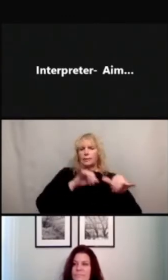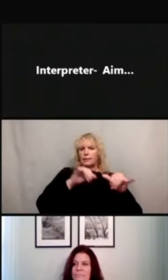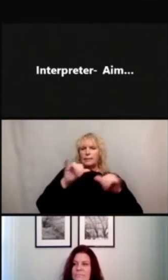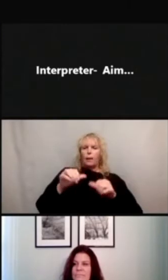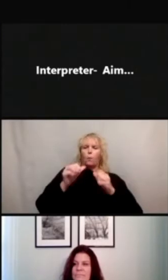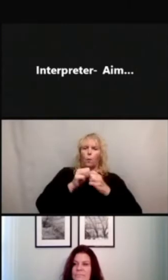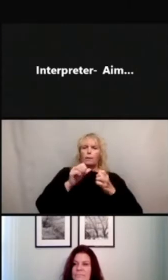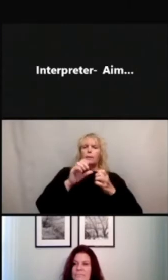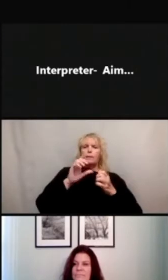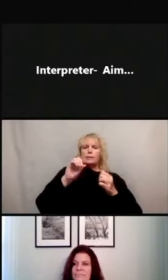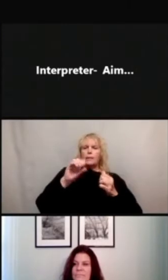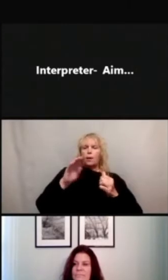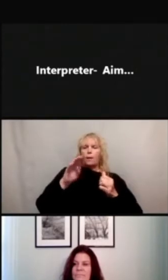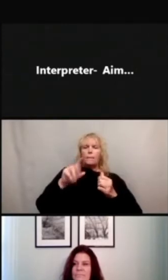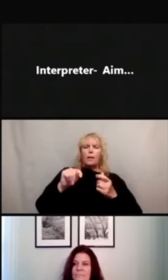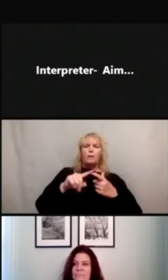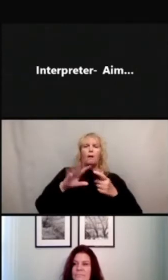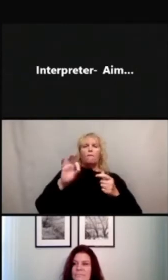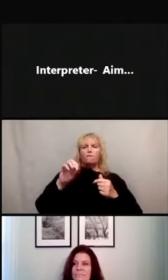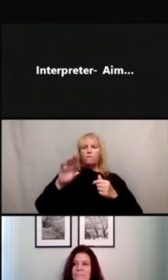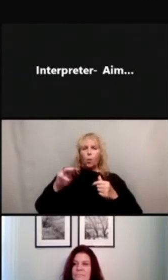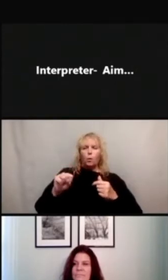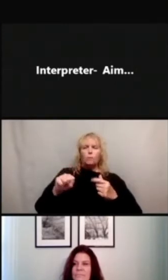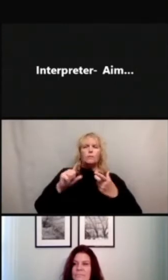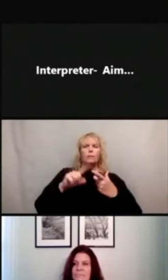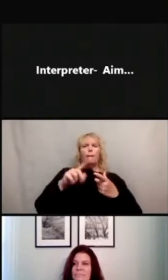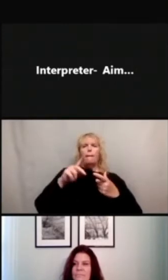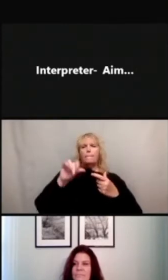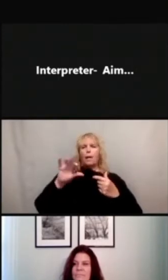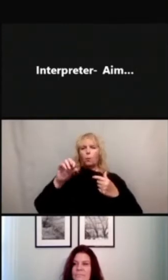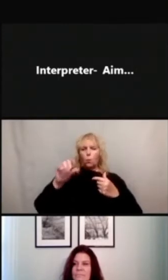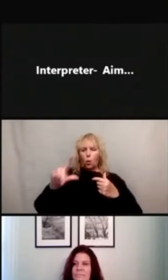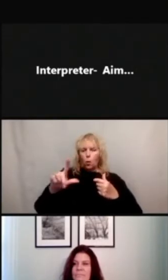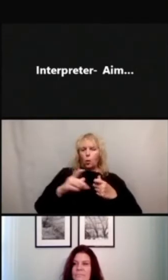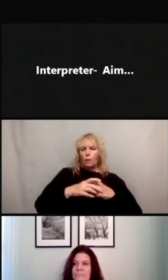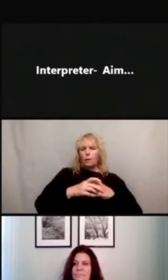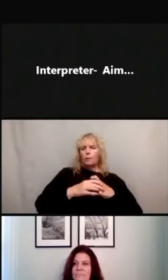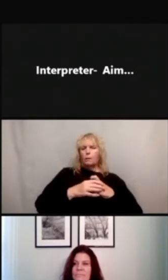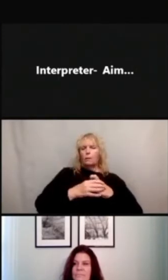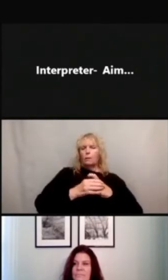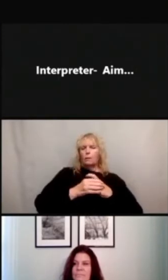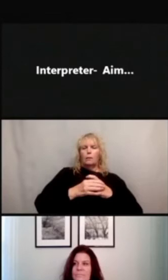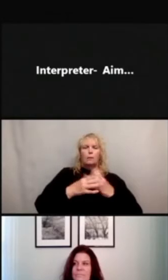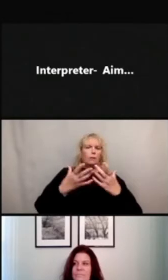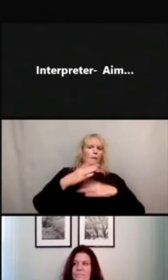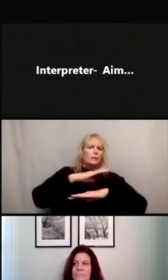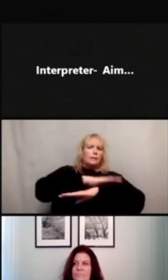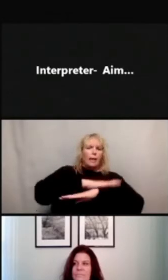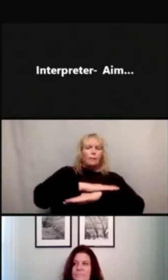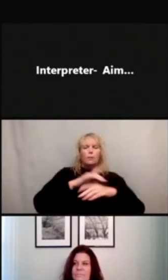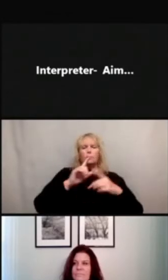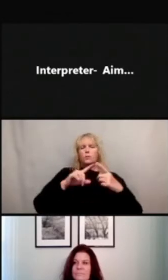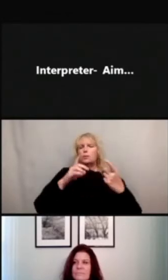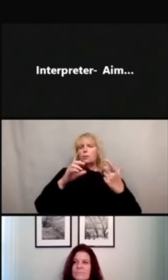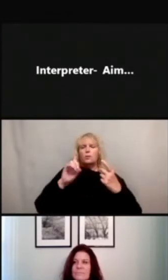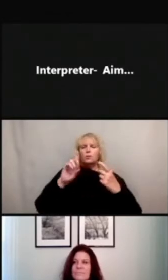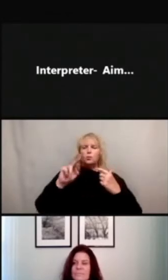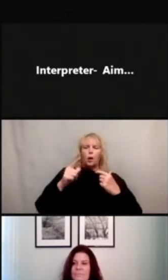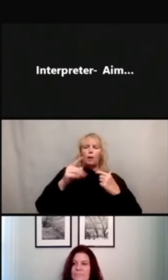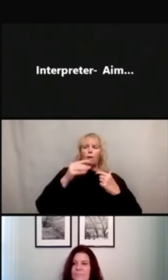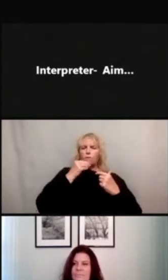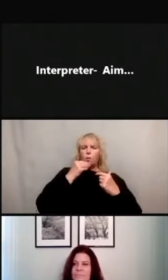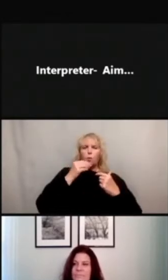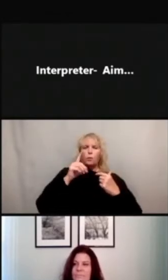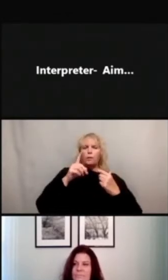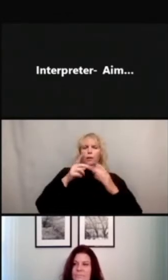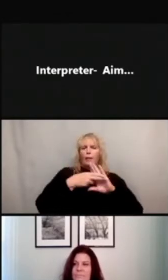as job applications, payroll forms, tables, drug and food labels, and so forth. And then